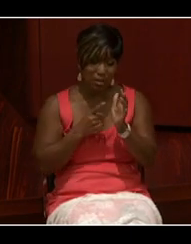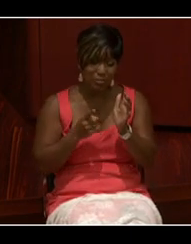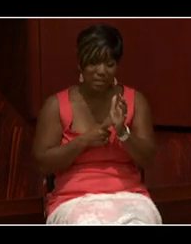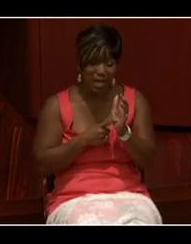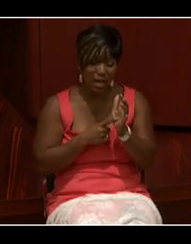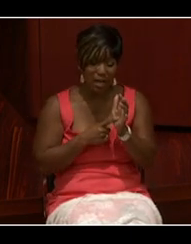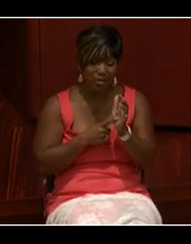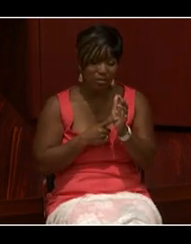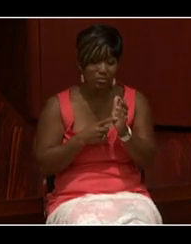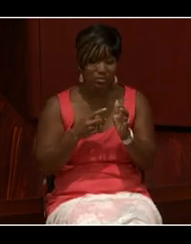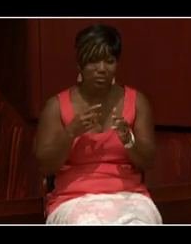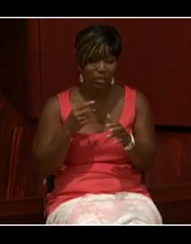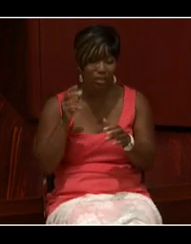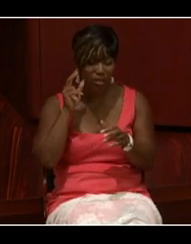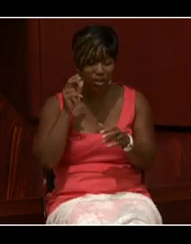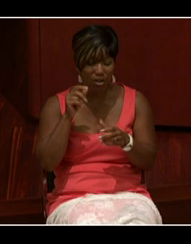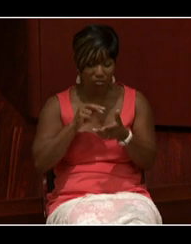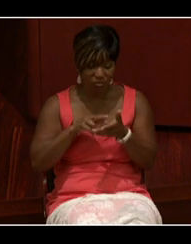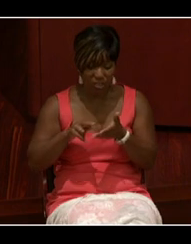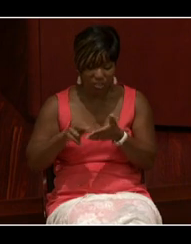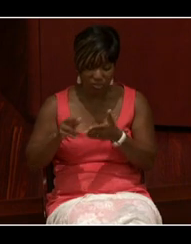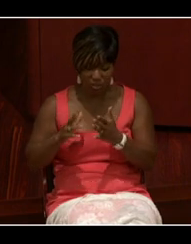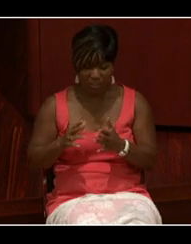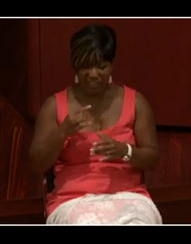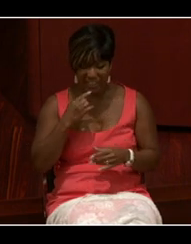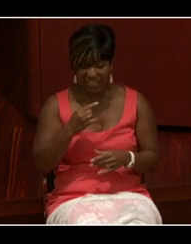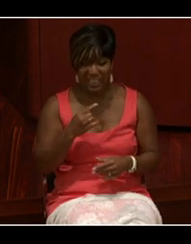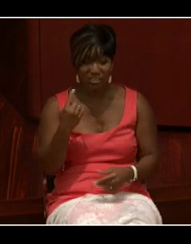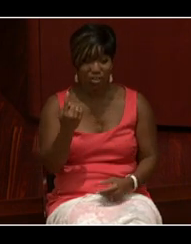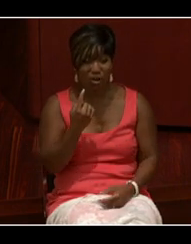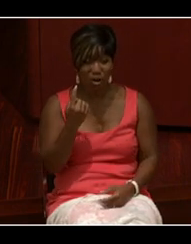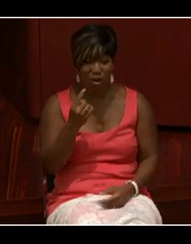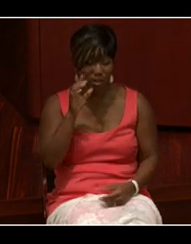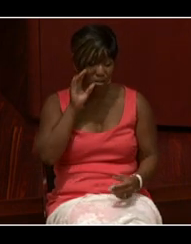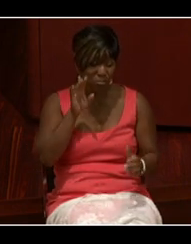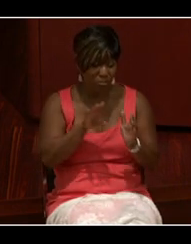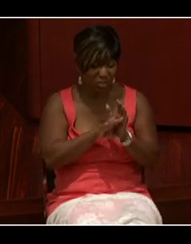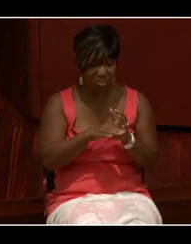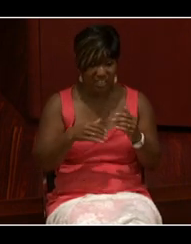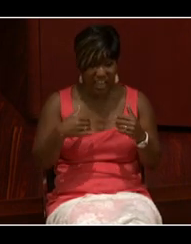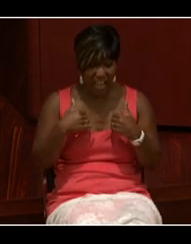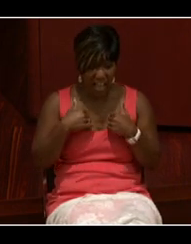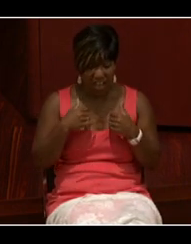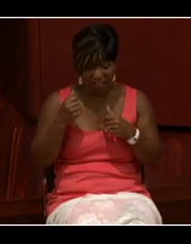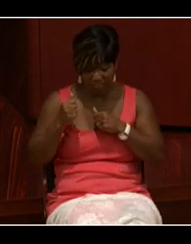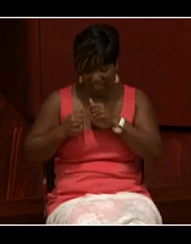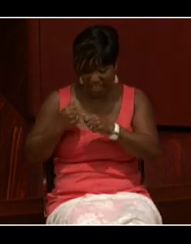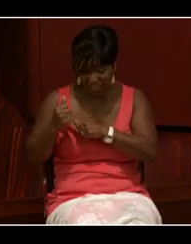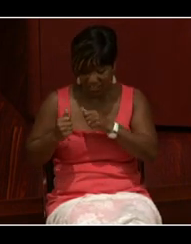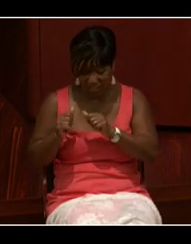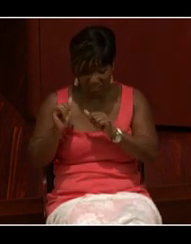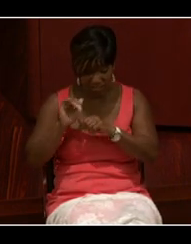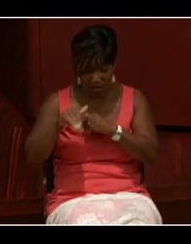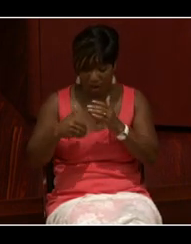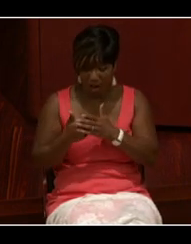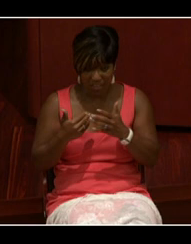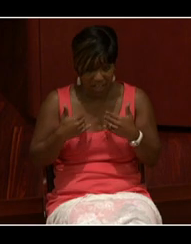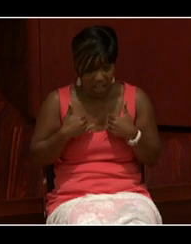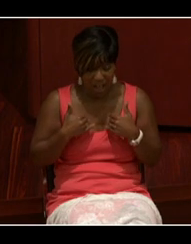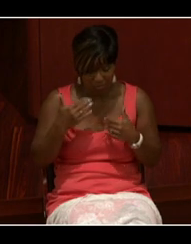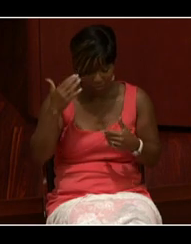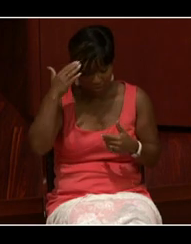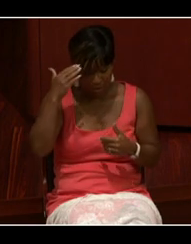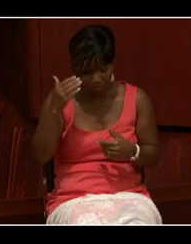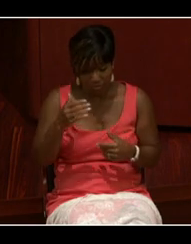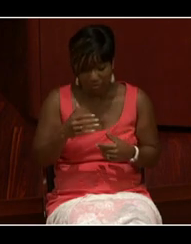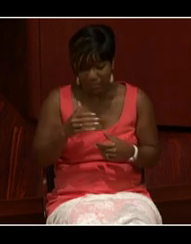heard researchers say that the inmate photograph is the only picture they have of an ancestor. That's all they have to know what